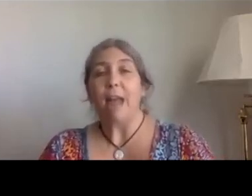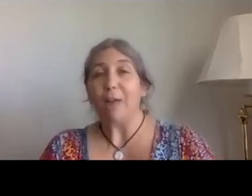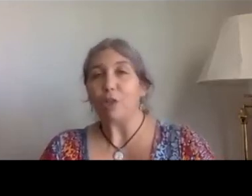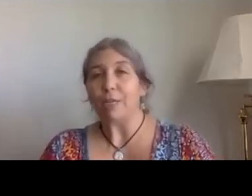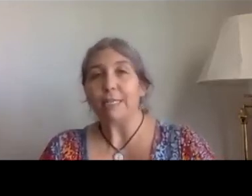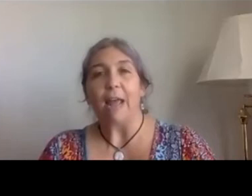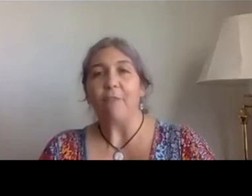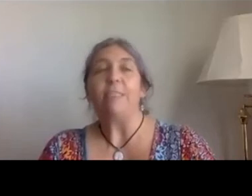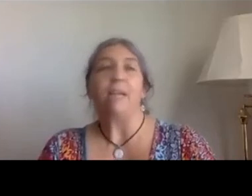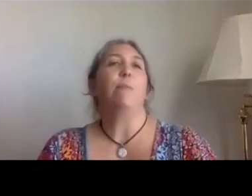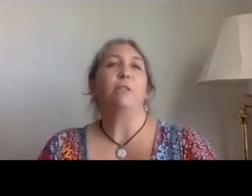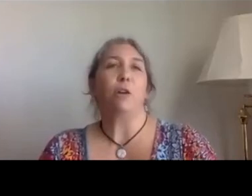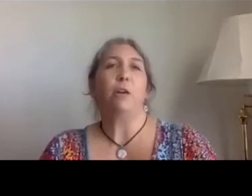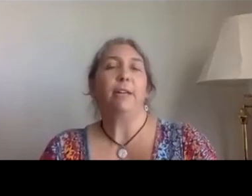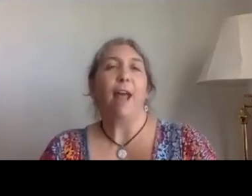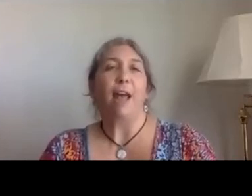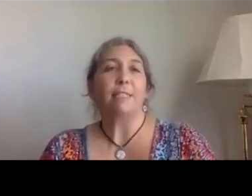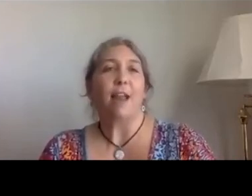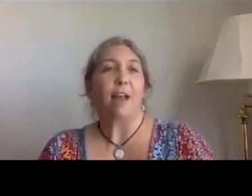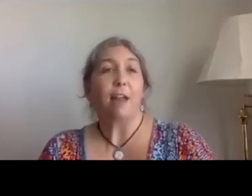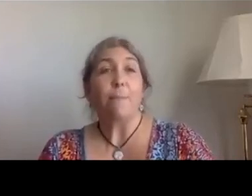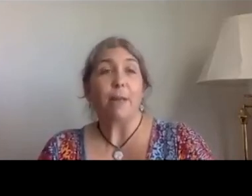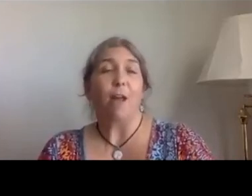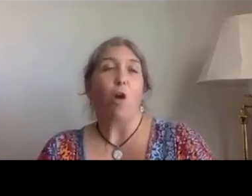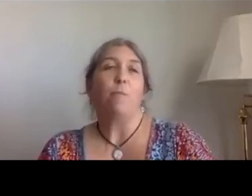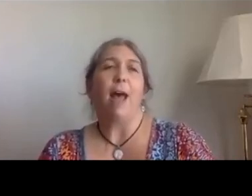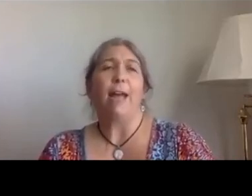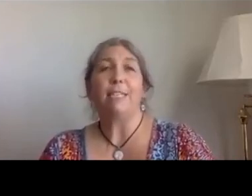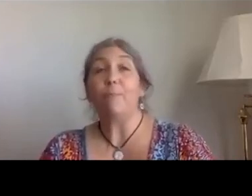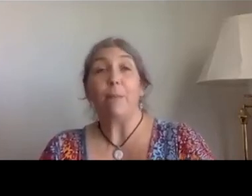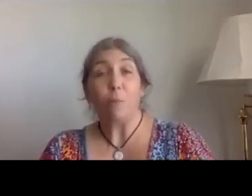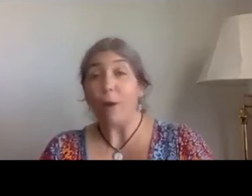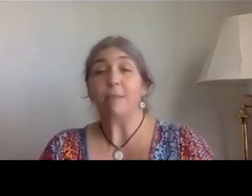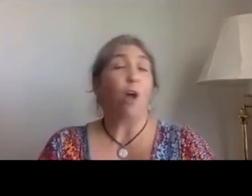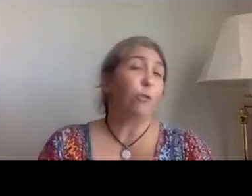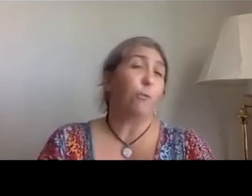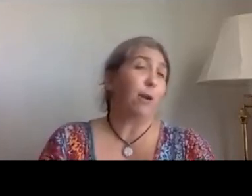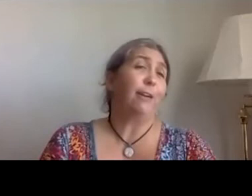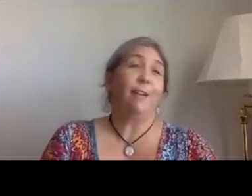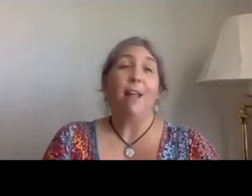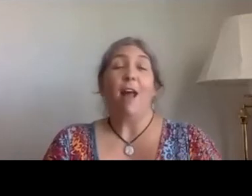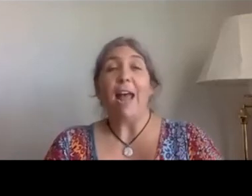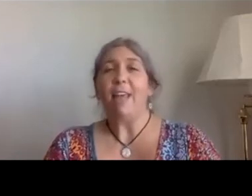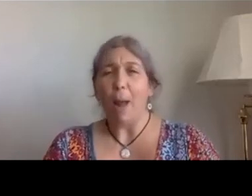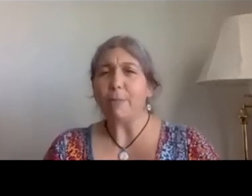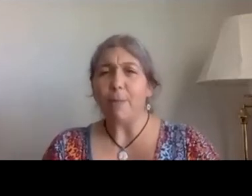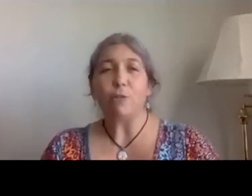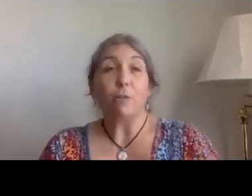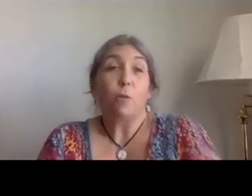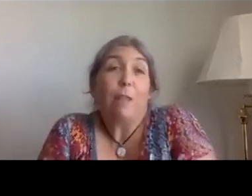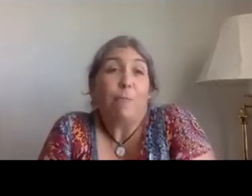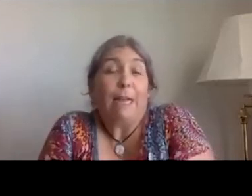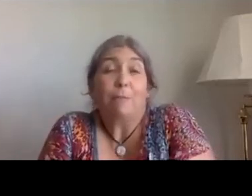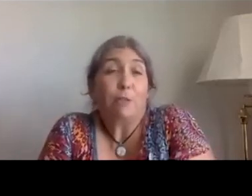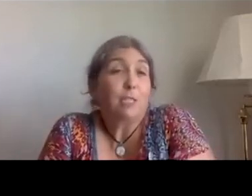and connection into every day of my journey as an academic. I did baby wearing, toddler wearing. I kept my